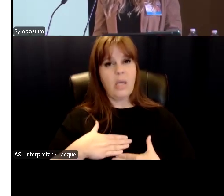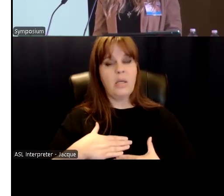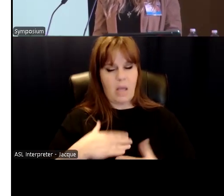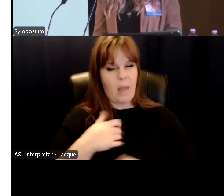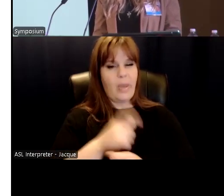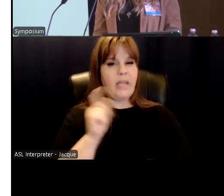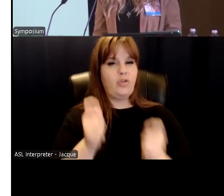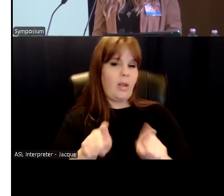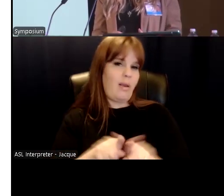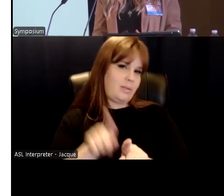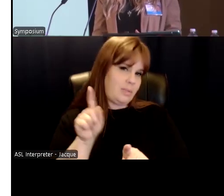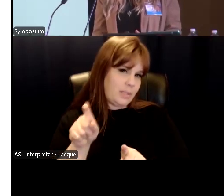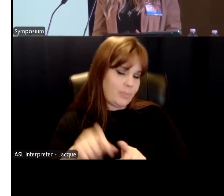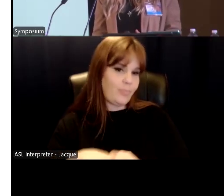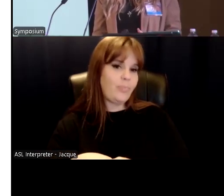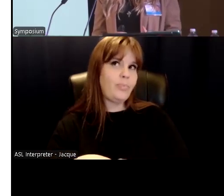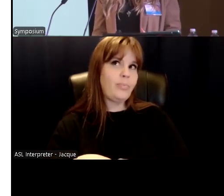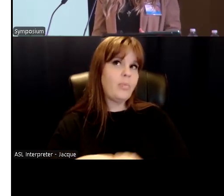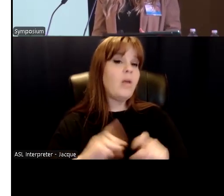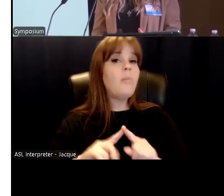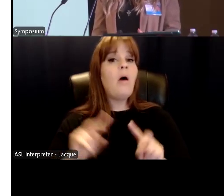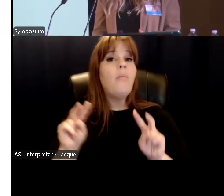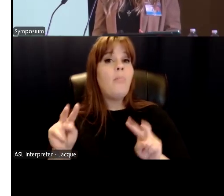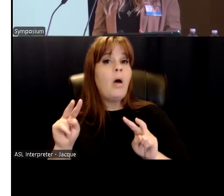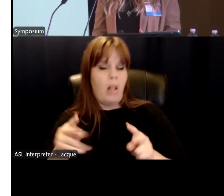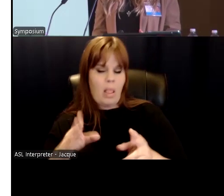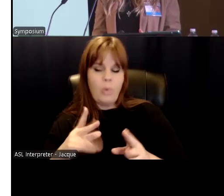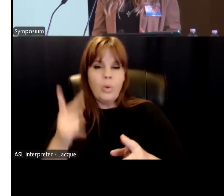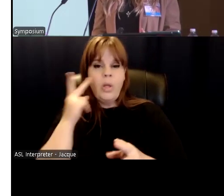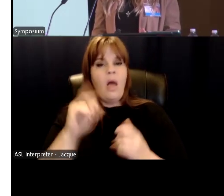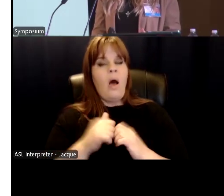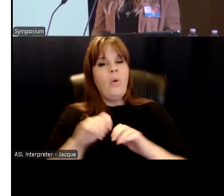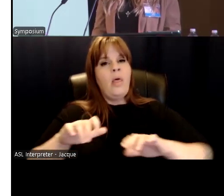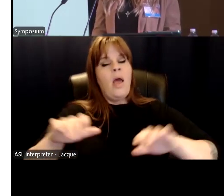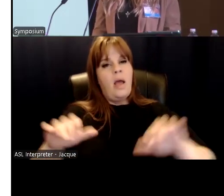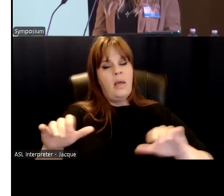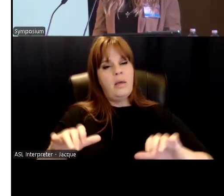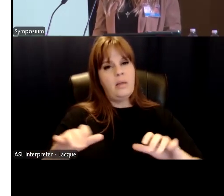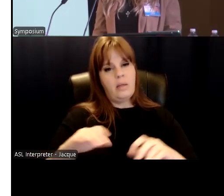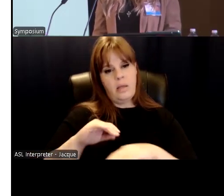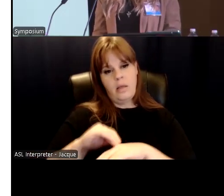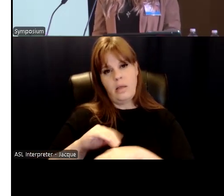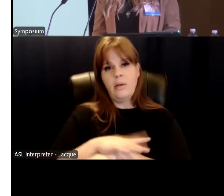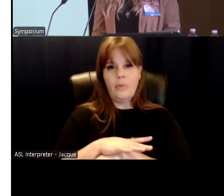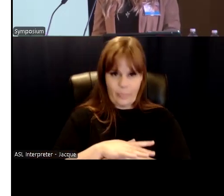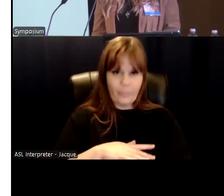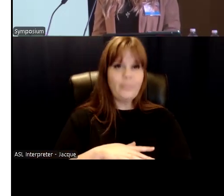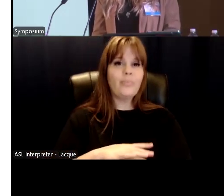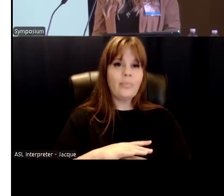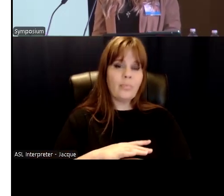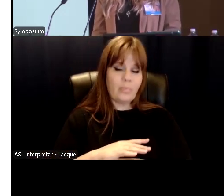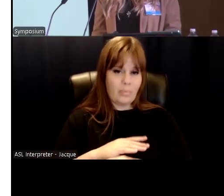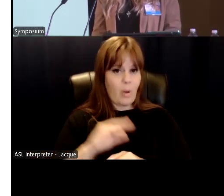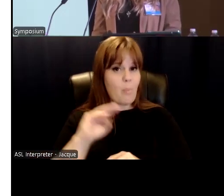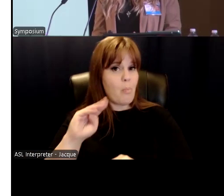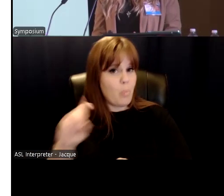as needed. But monitoring allows you to see how these activities influence both your mood and your energy